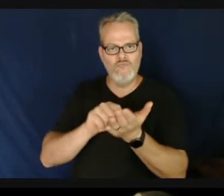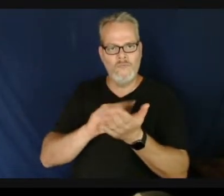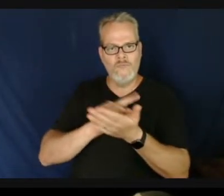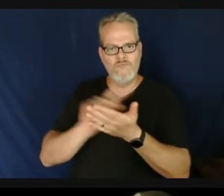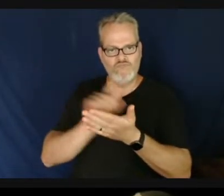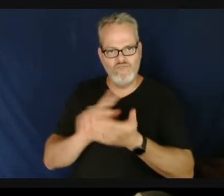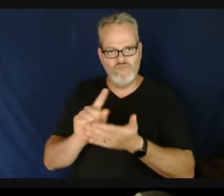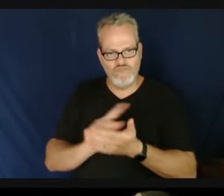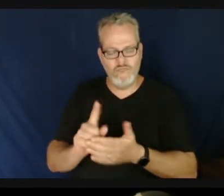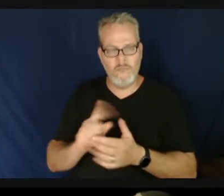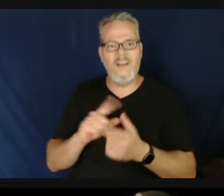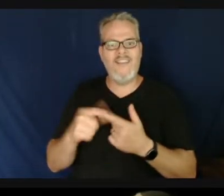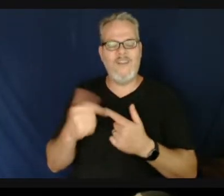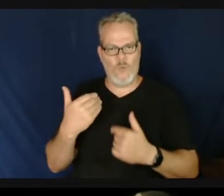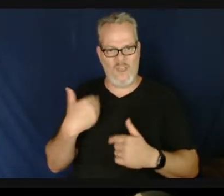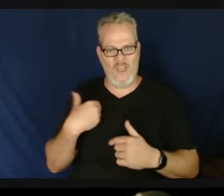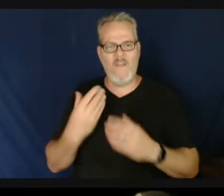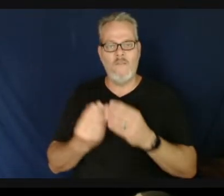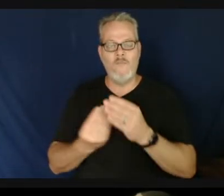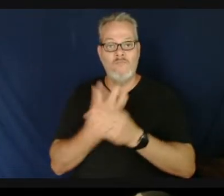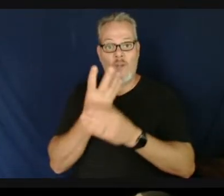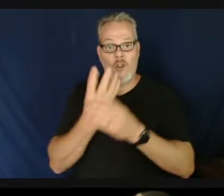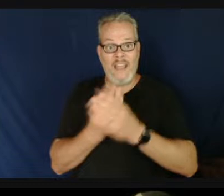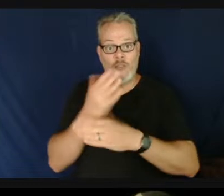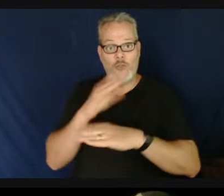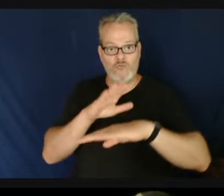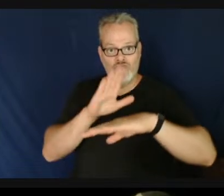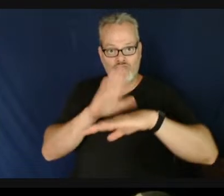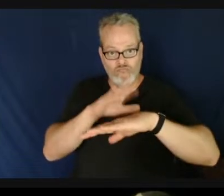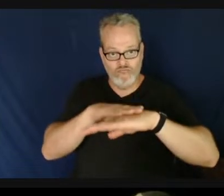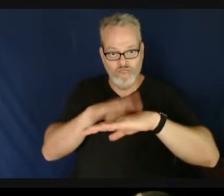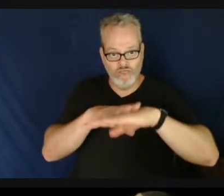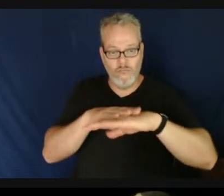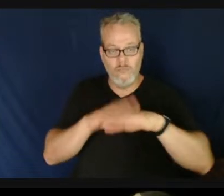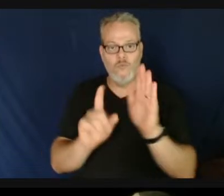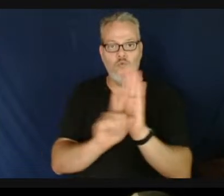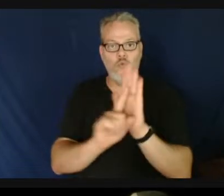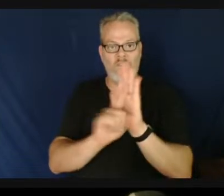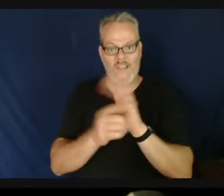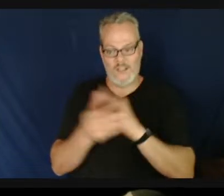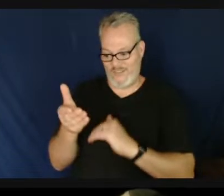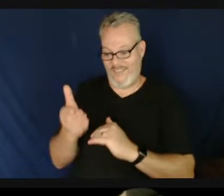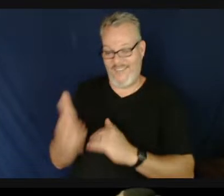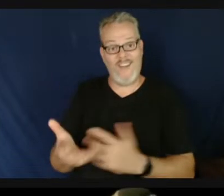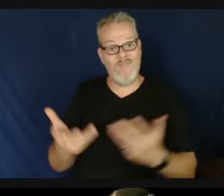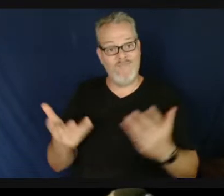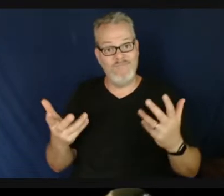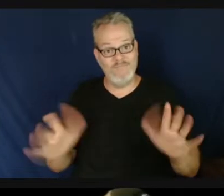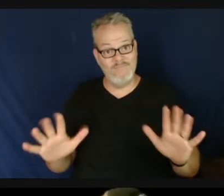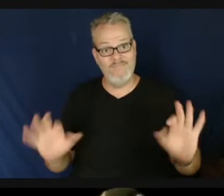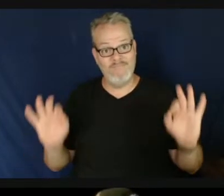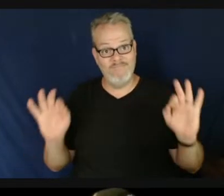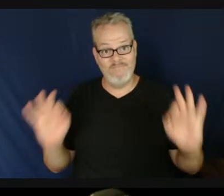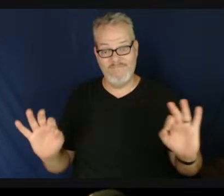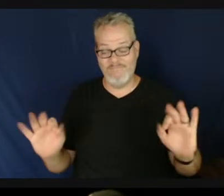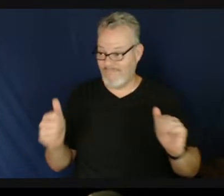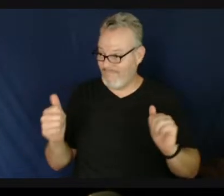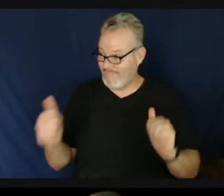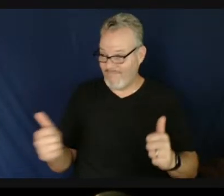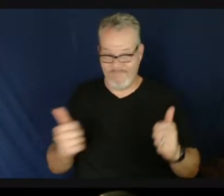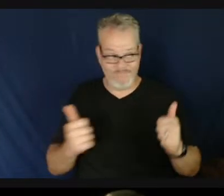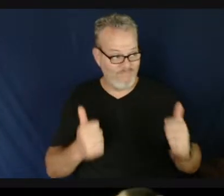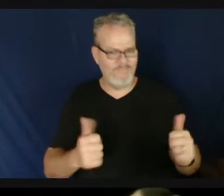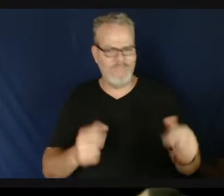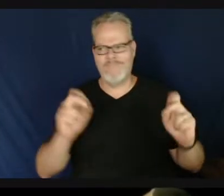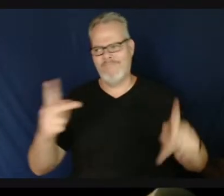volcano eruption notification on there. And yeah. There we go, Dane. All right. Well,